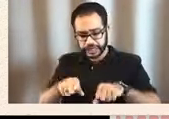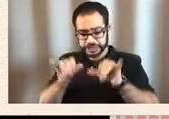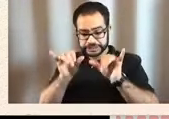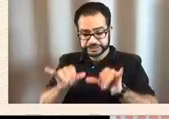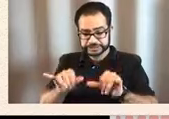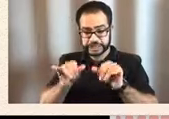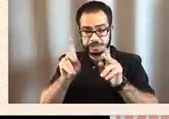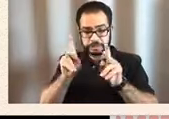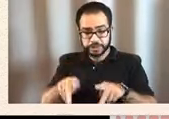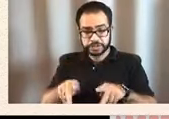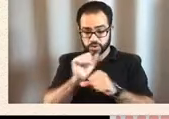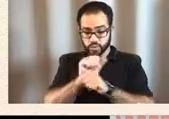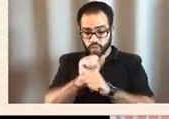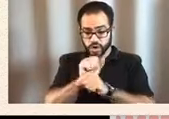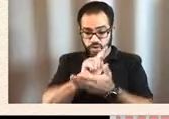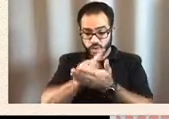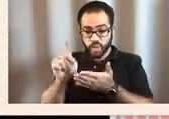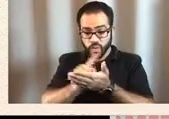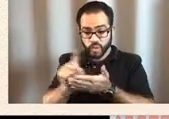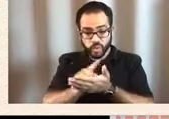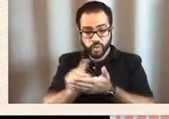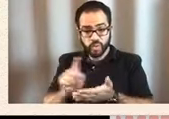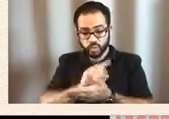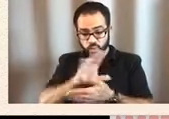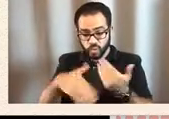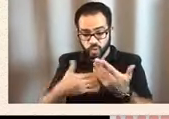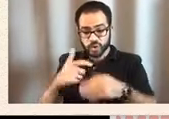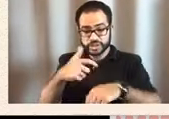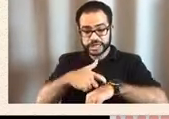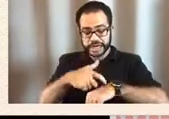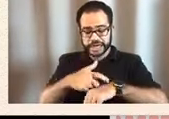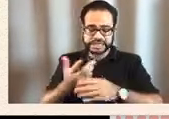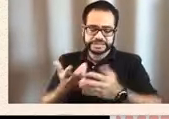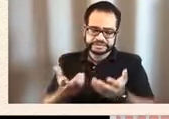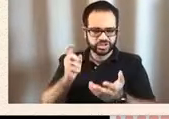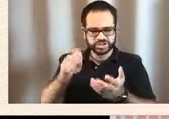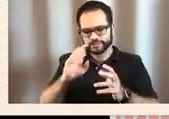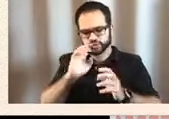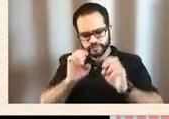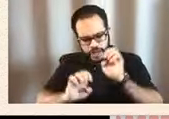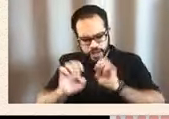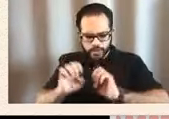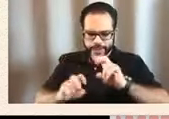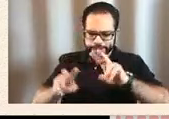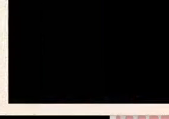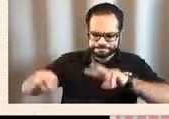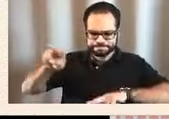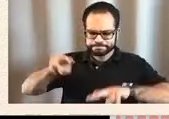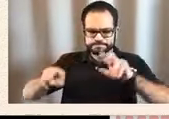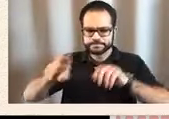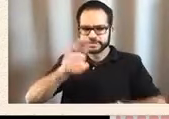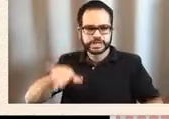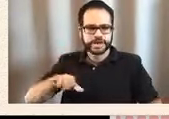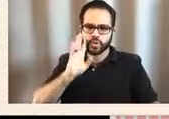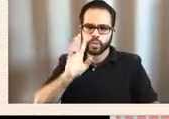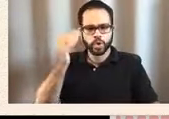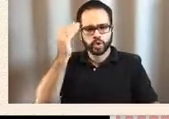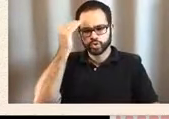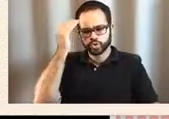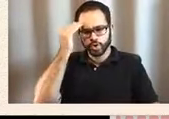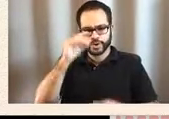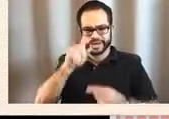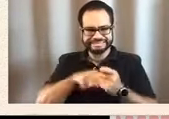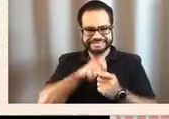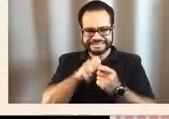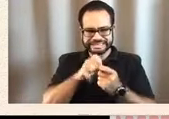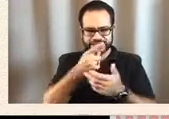week? So it's just an evaluation process, and you're never going to know truly what you need to do